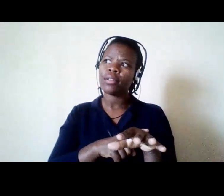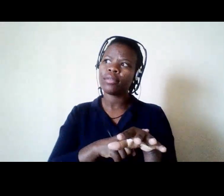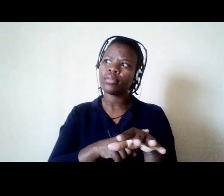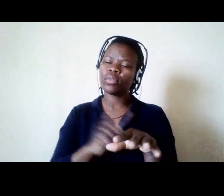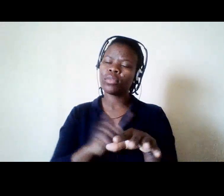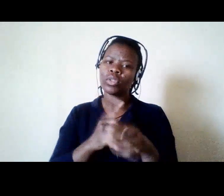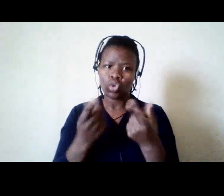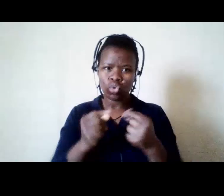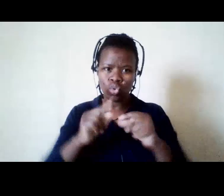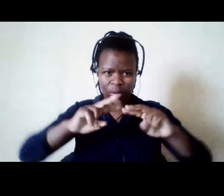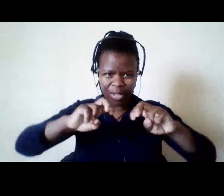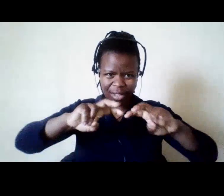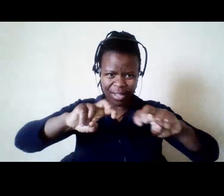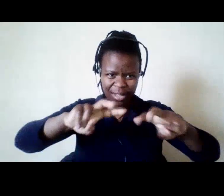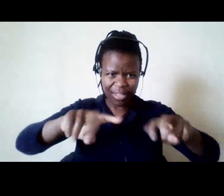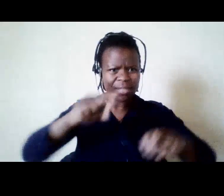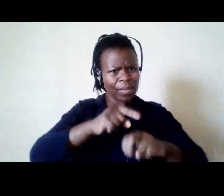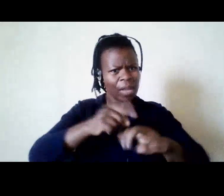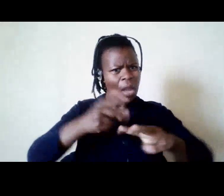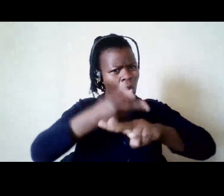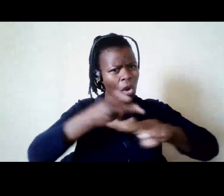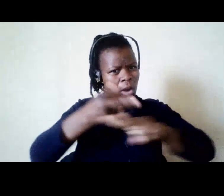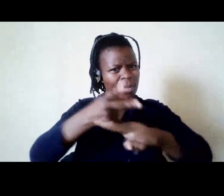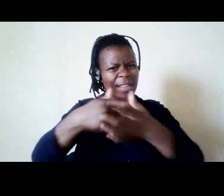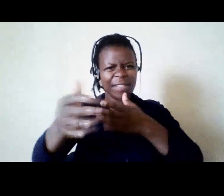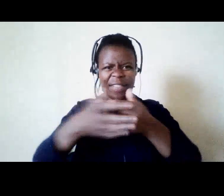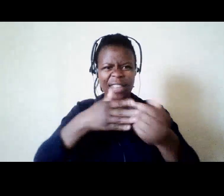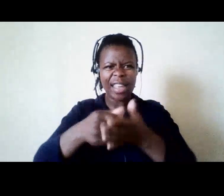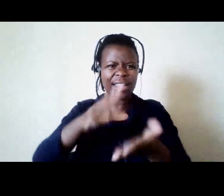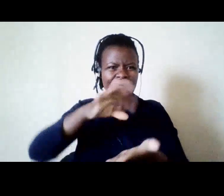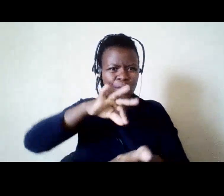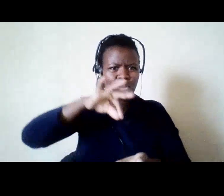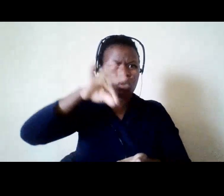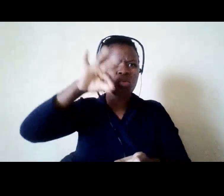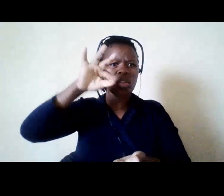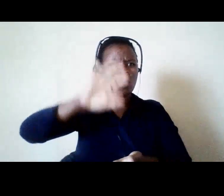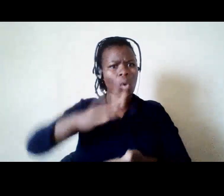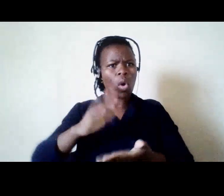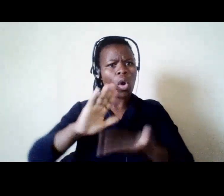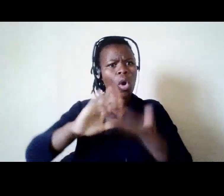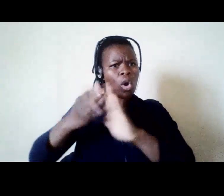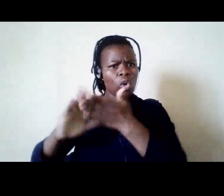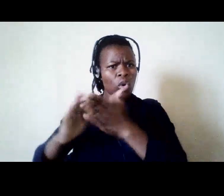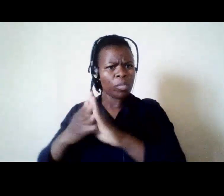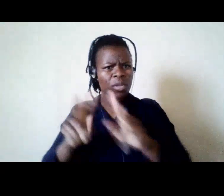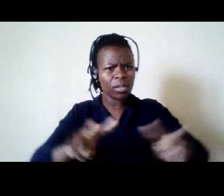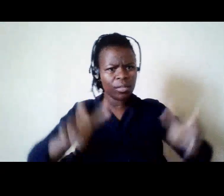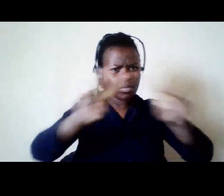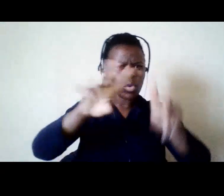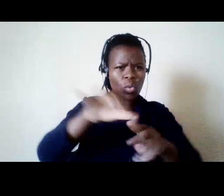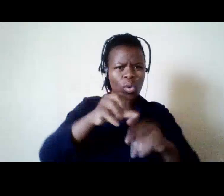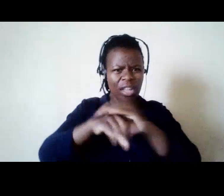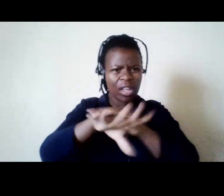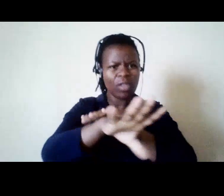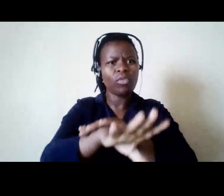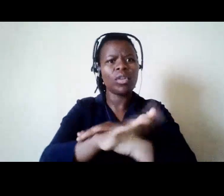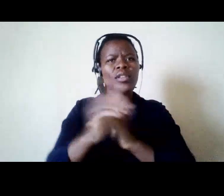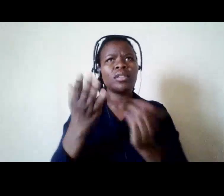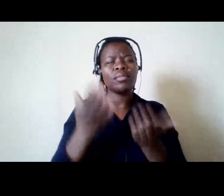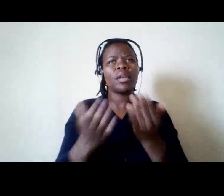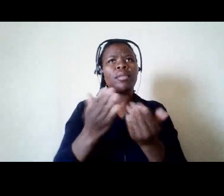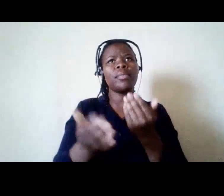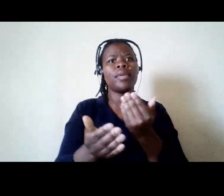observe any spirituality or community values that was influencing how caregivers framed the